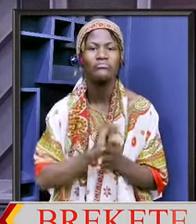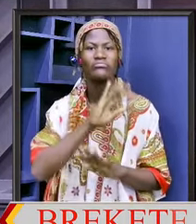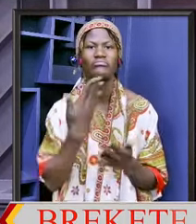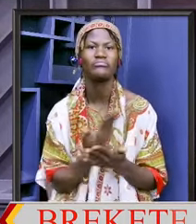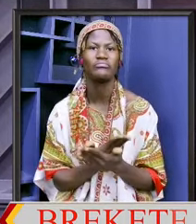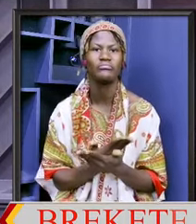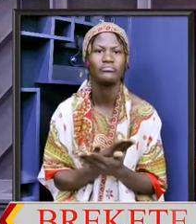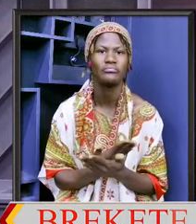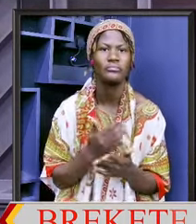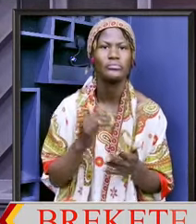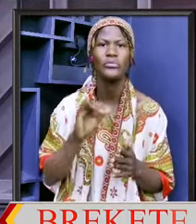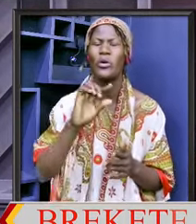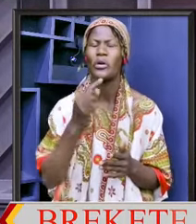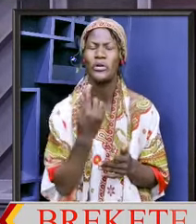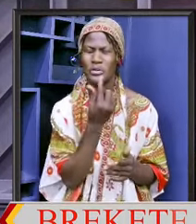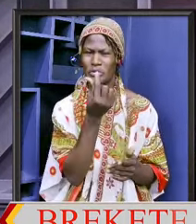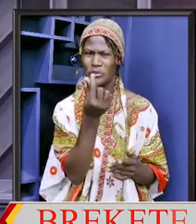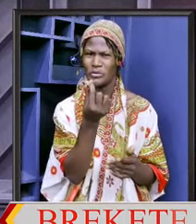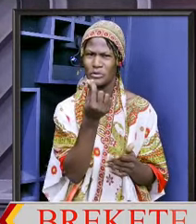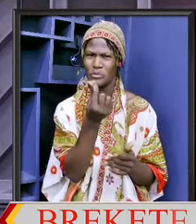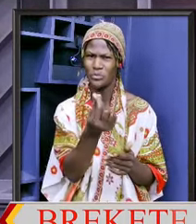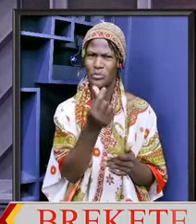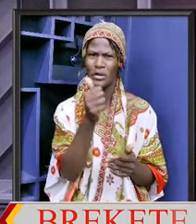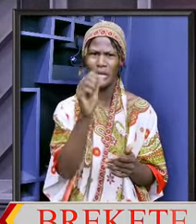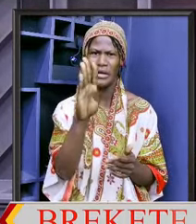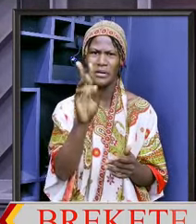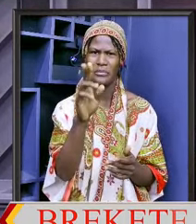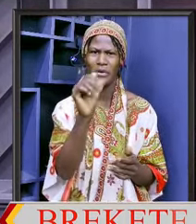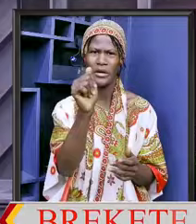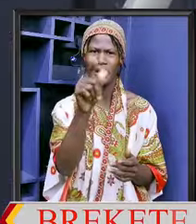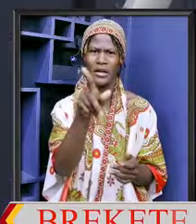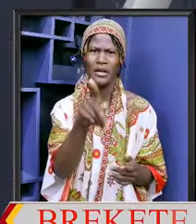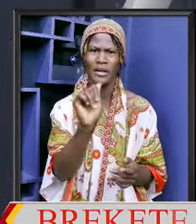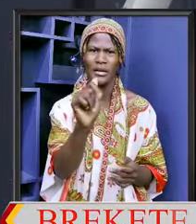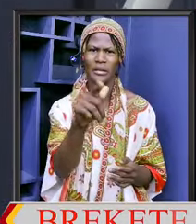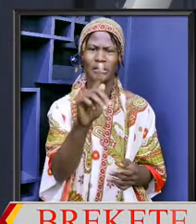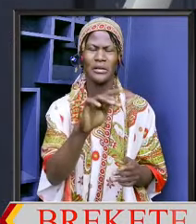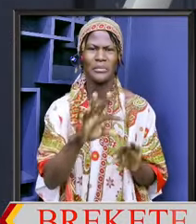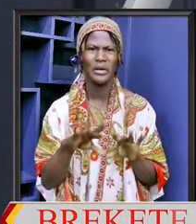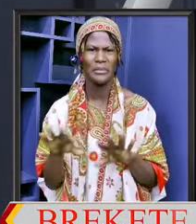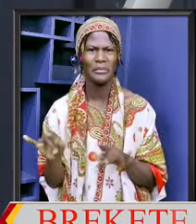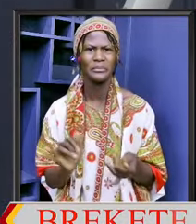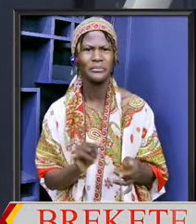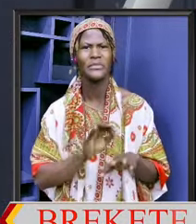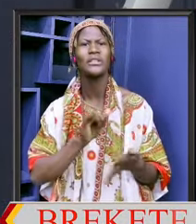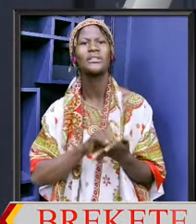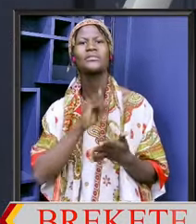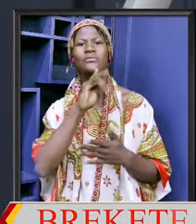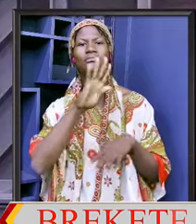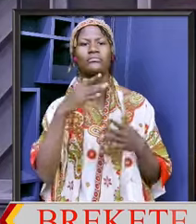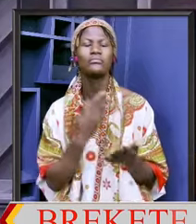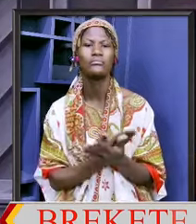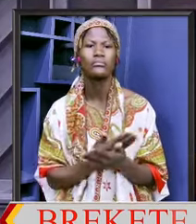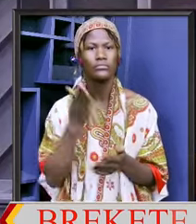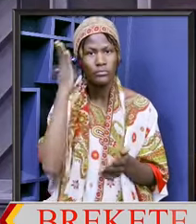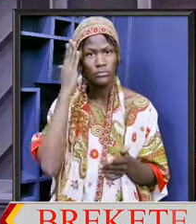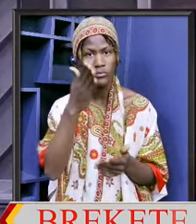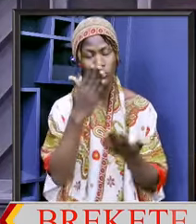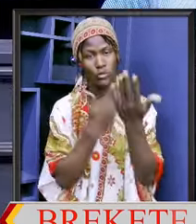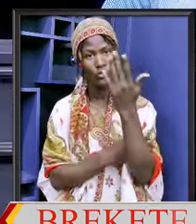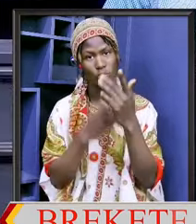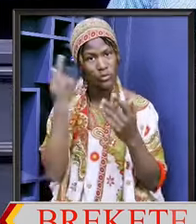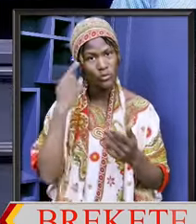Just one small abracadabra, that's all. Know your God for yourself. Know your God for yourself.